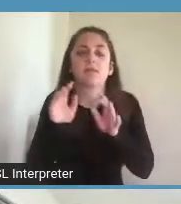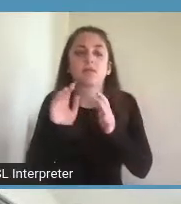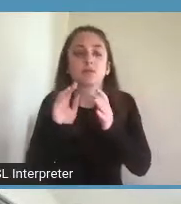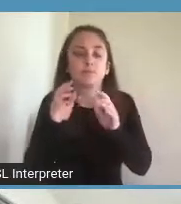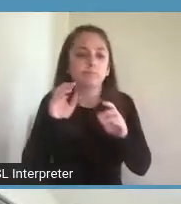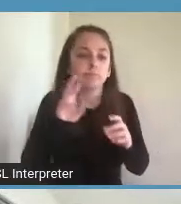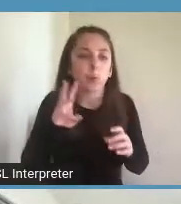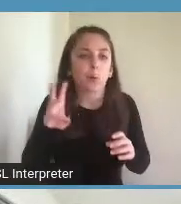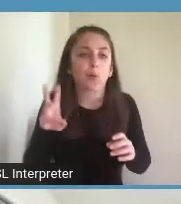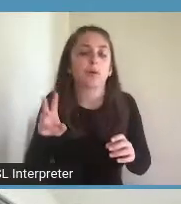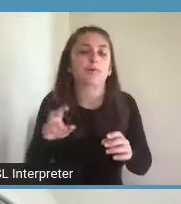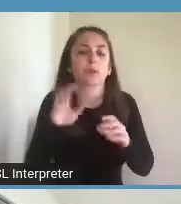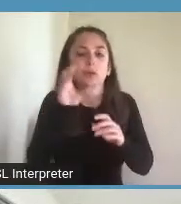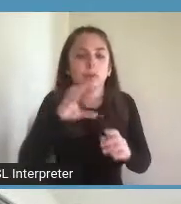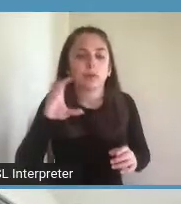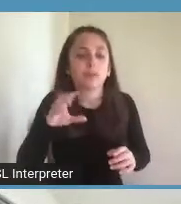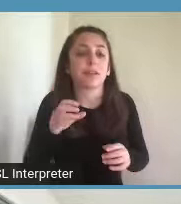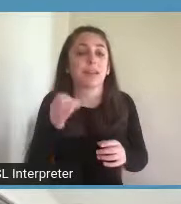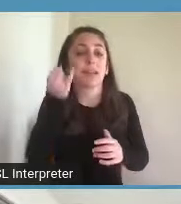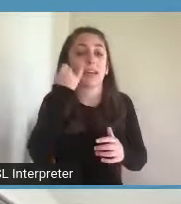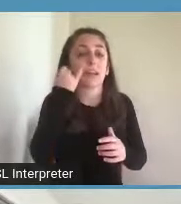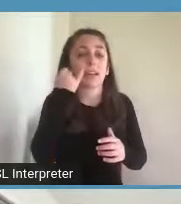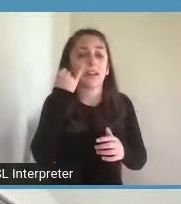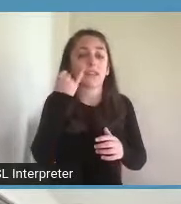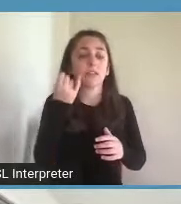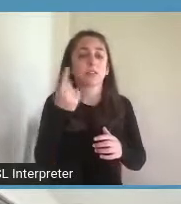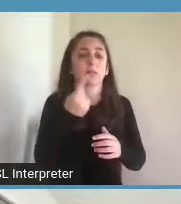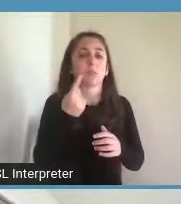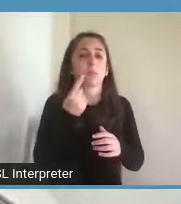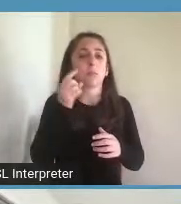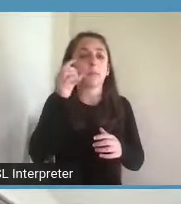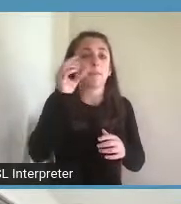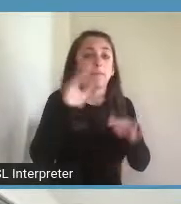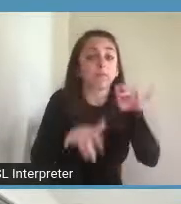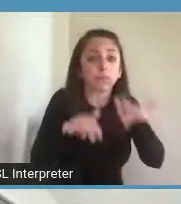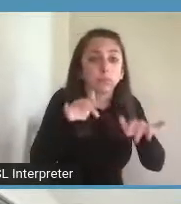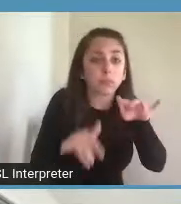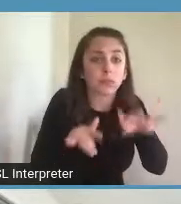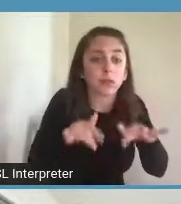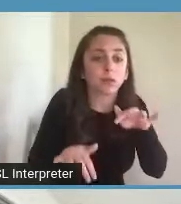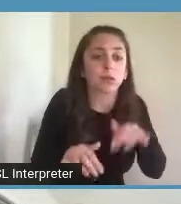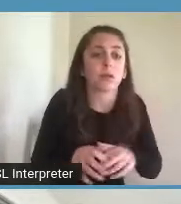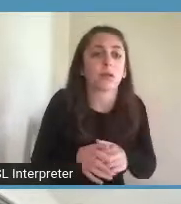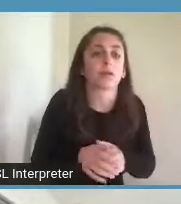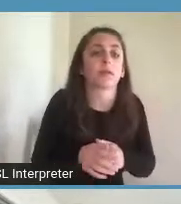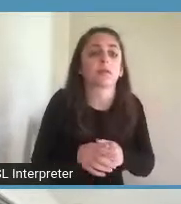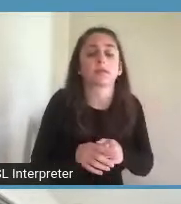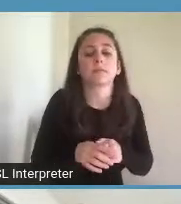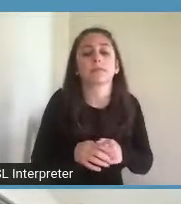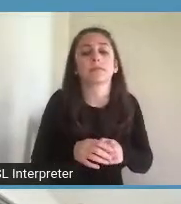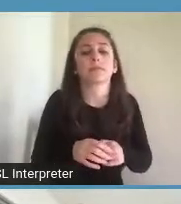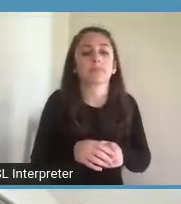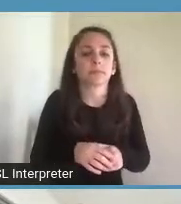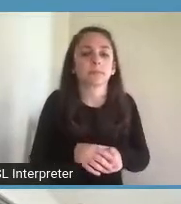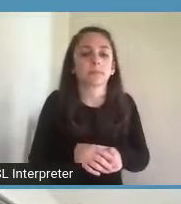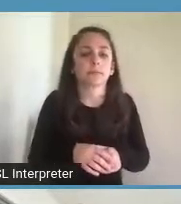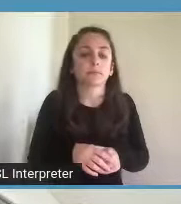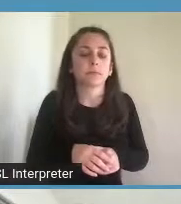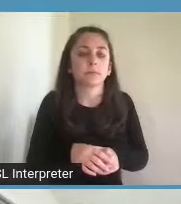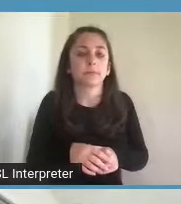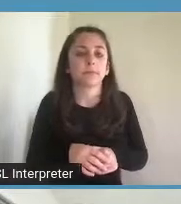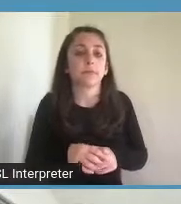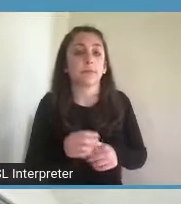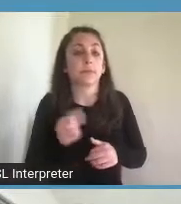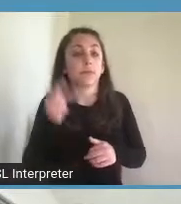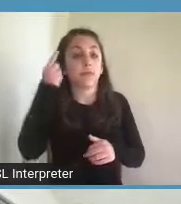One of the things I look at here is, if someone's searching for something, they probably didn't find it right away by just scanning the navigation. So for